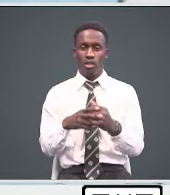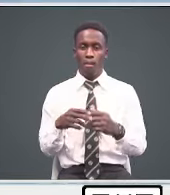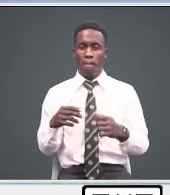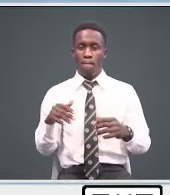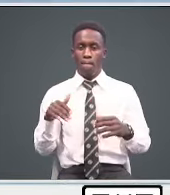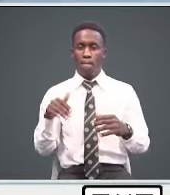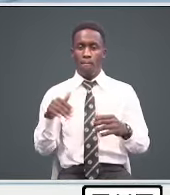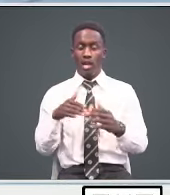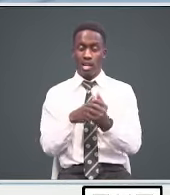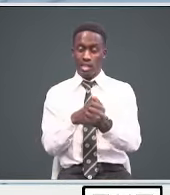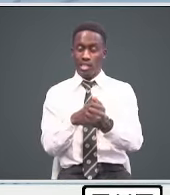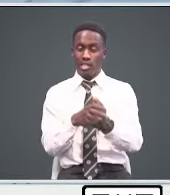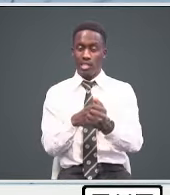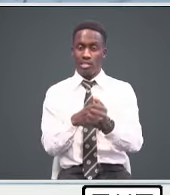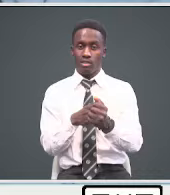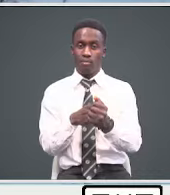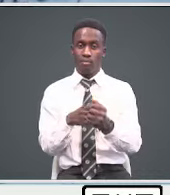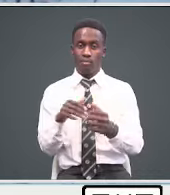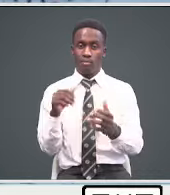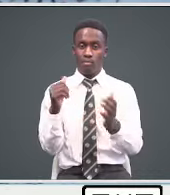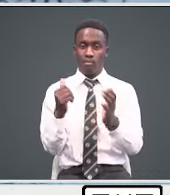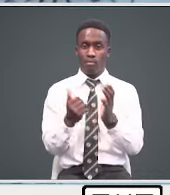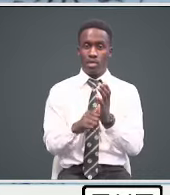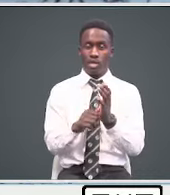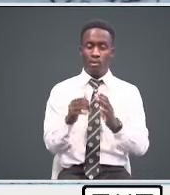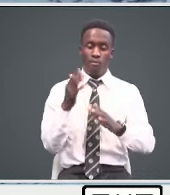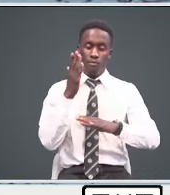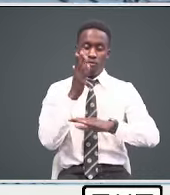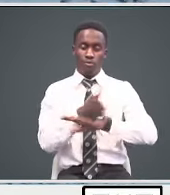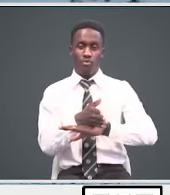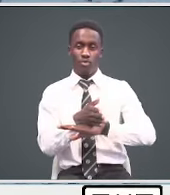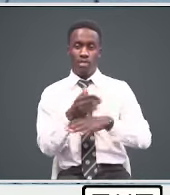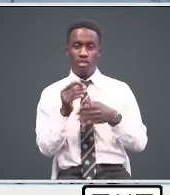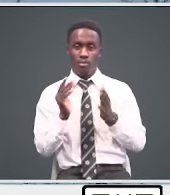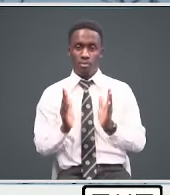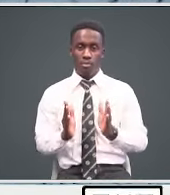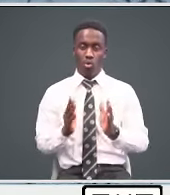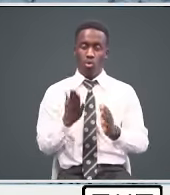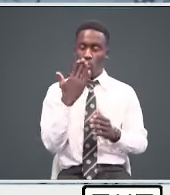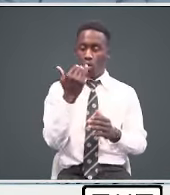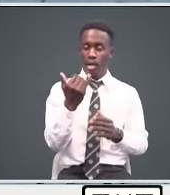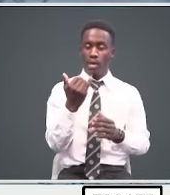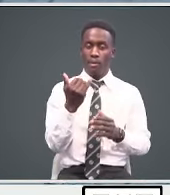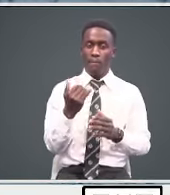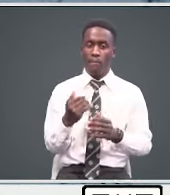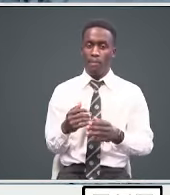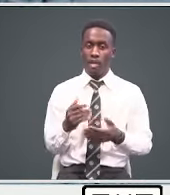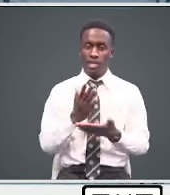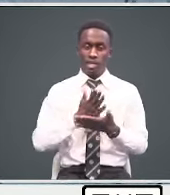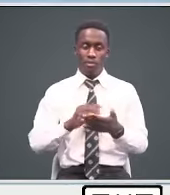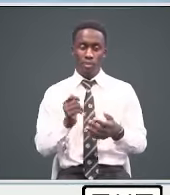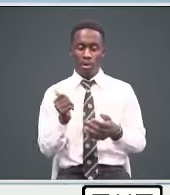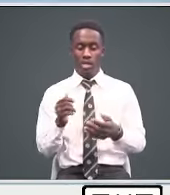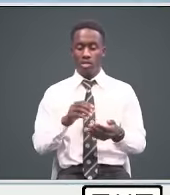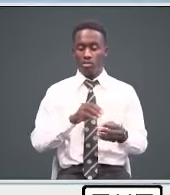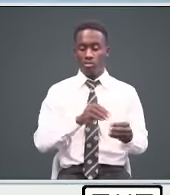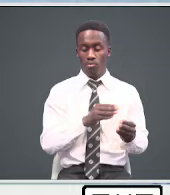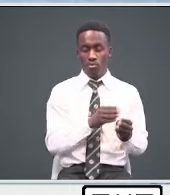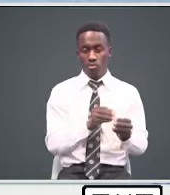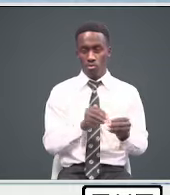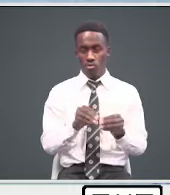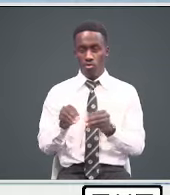account, instead of being allocated to loans and refunds, some of the funds were diverted to several staff accounts. The